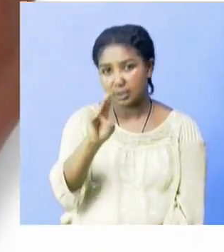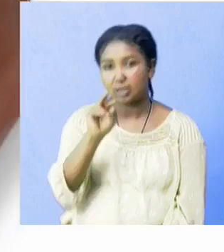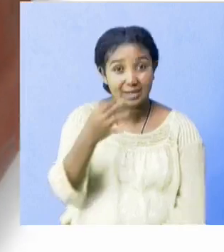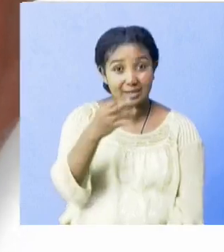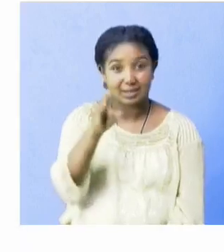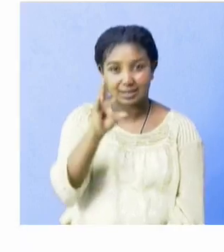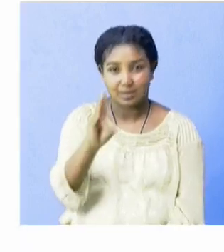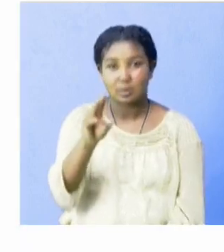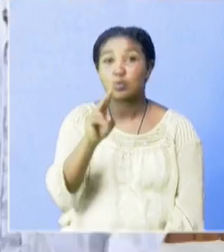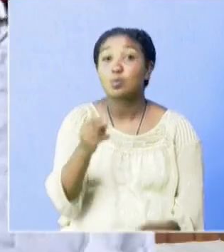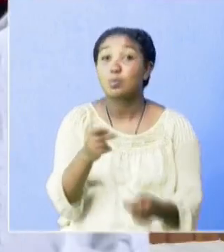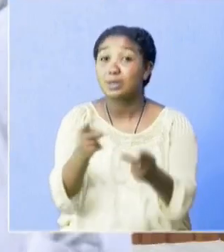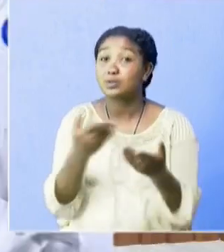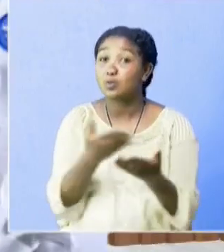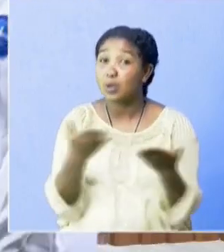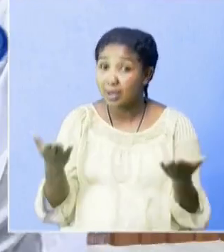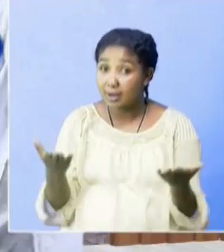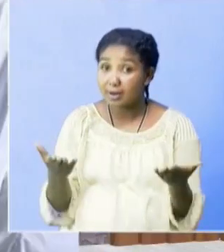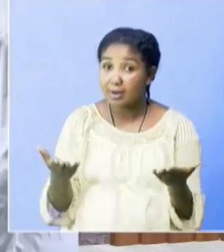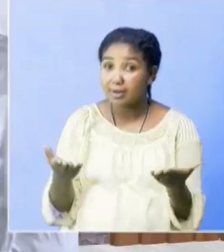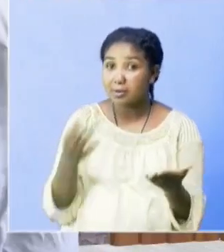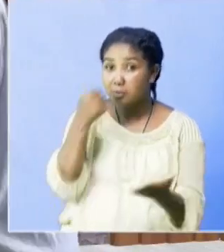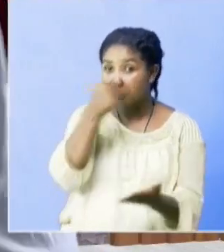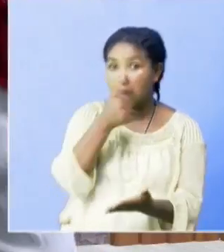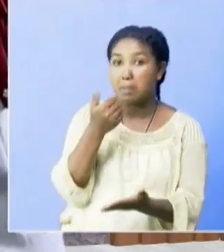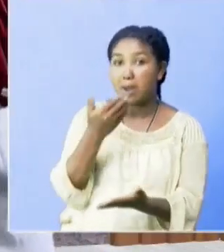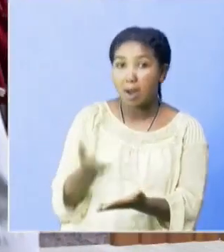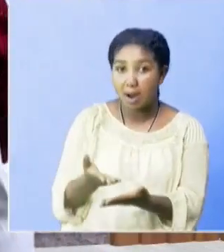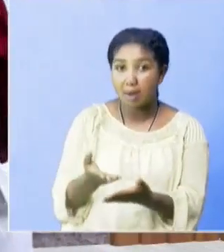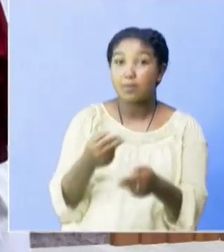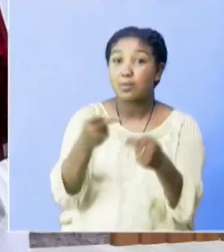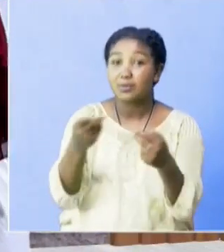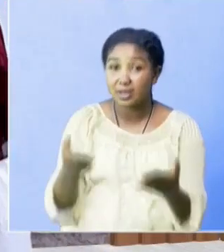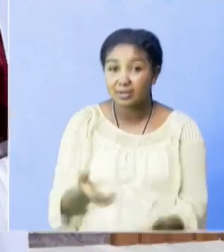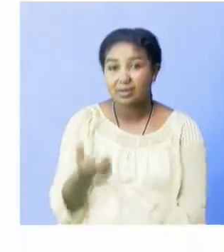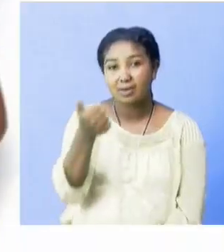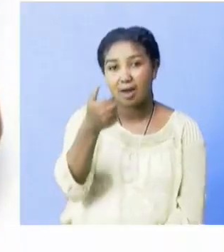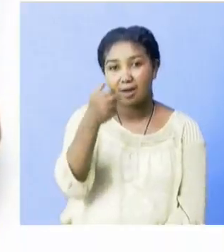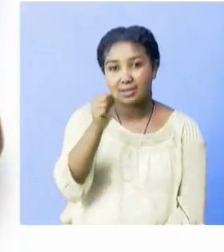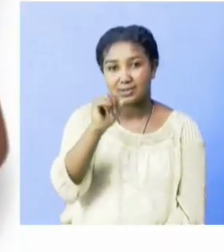1972. Where? The same place is Ethiopia, Arsi.